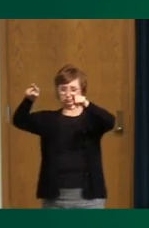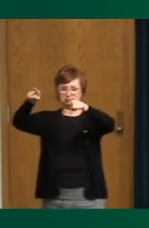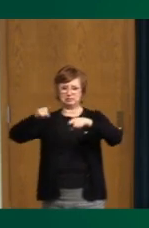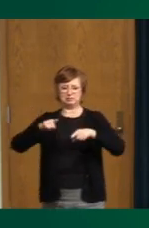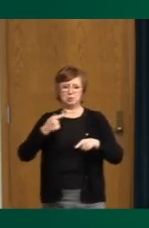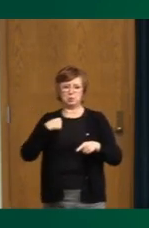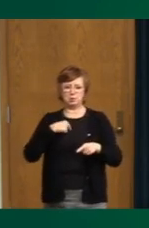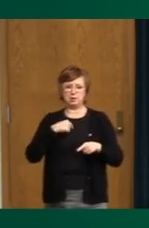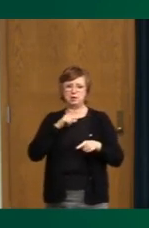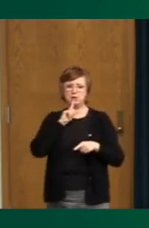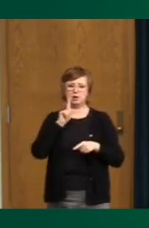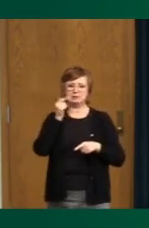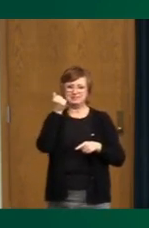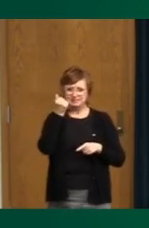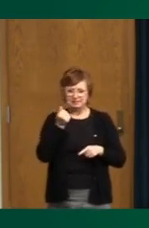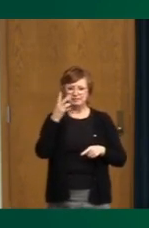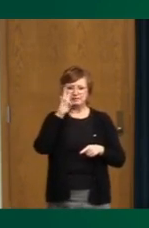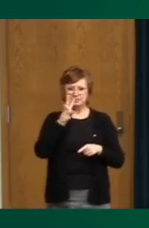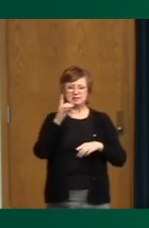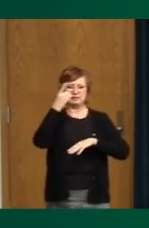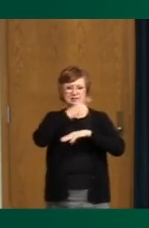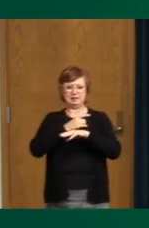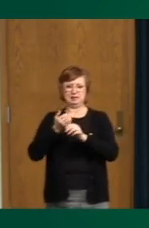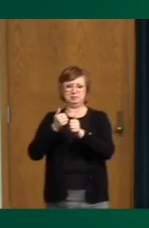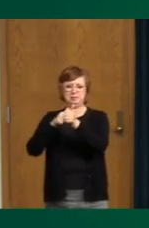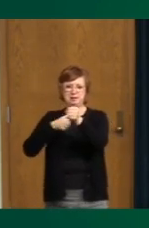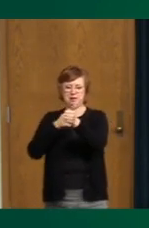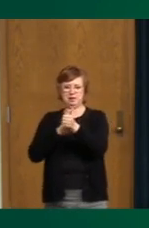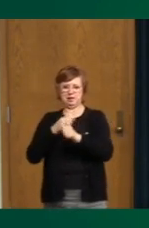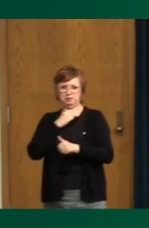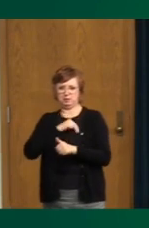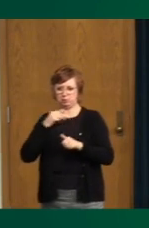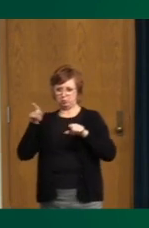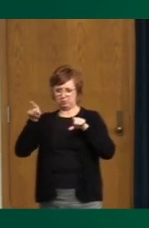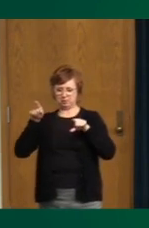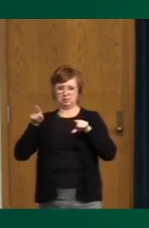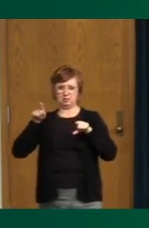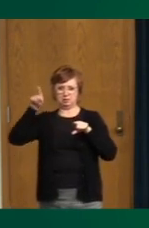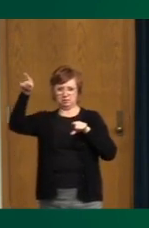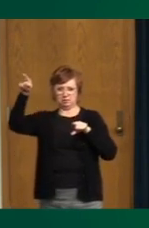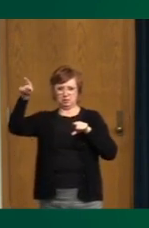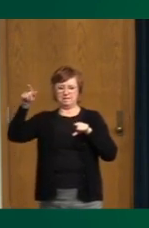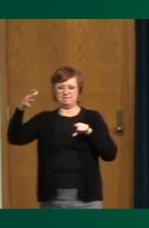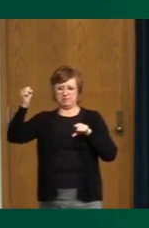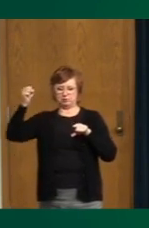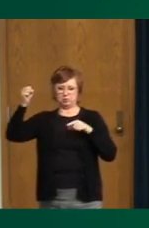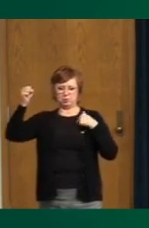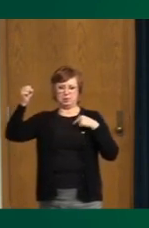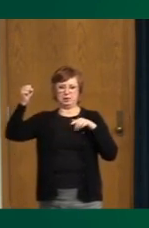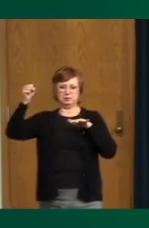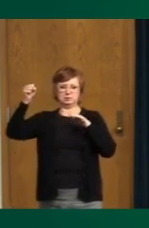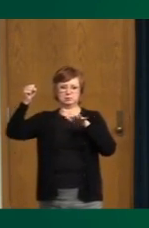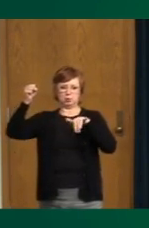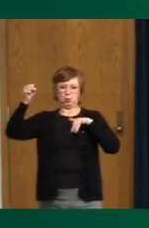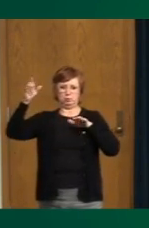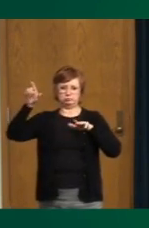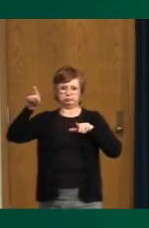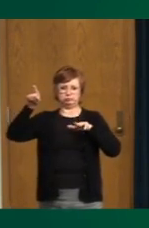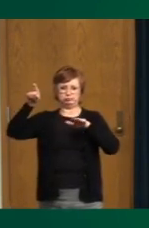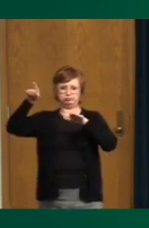days behind. Can you speak to that? Yeah, I would just speak quickly